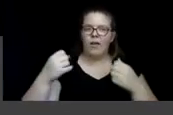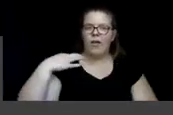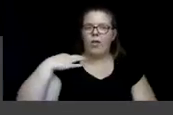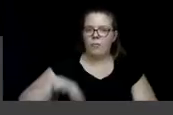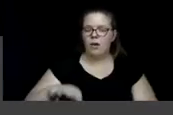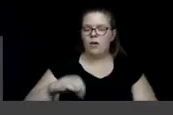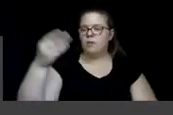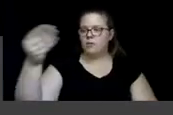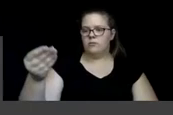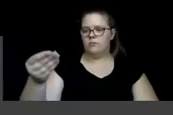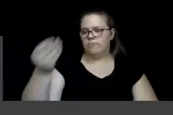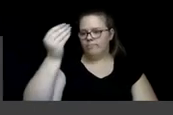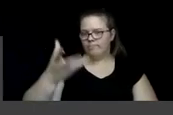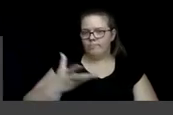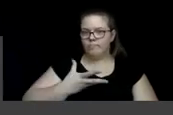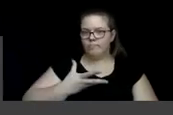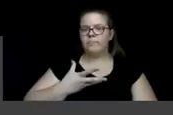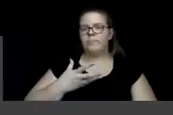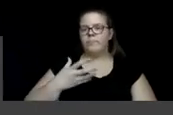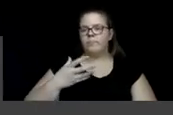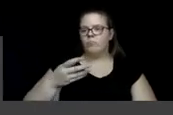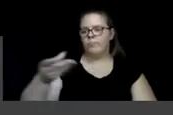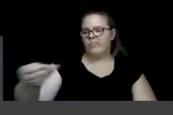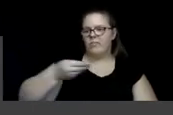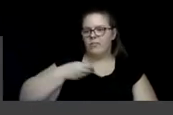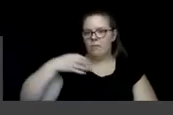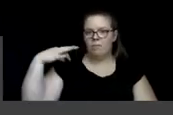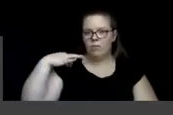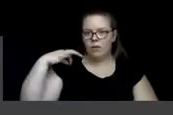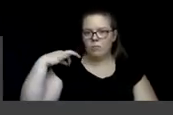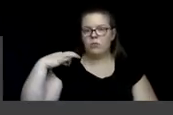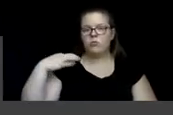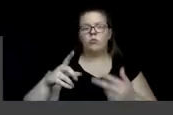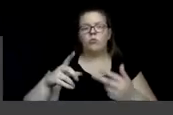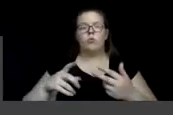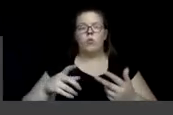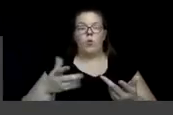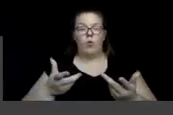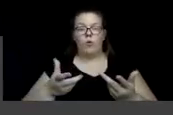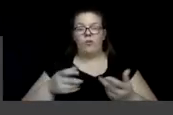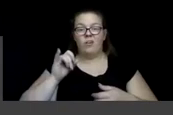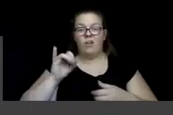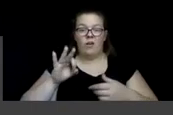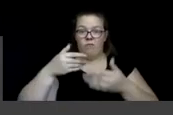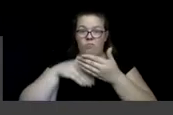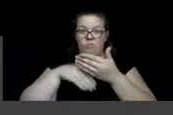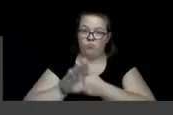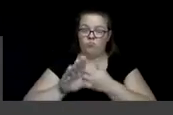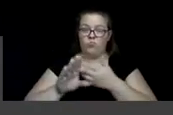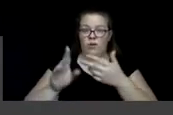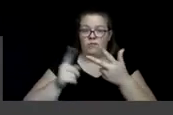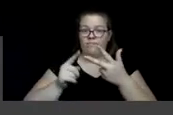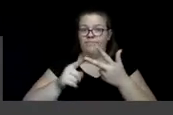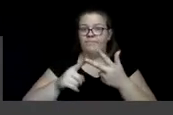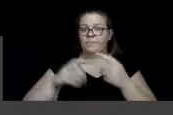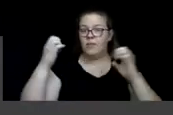the rundown and provide them with an application. Or if somebody came in via ambulance and came to the emergency room, care will